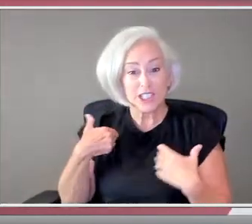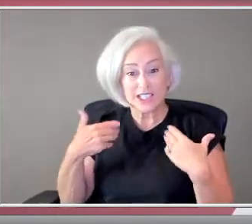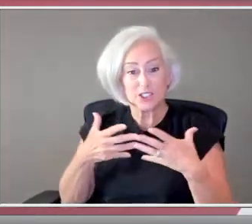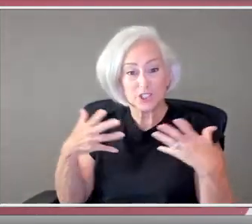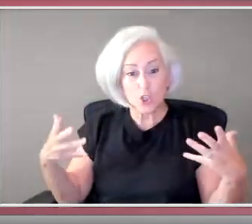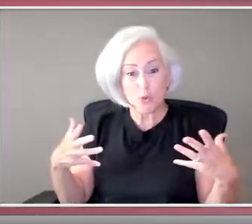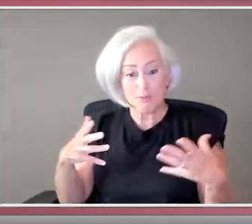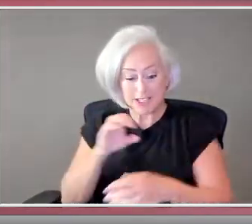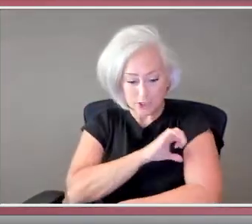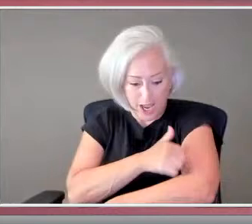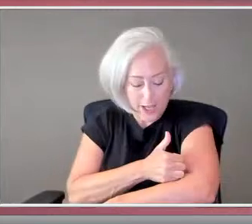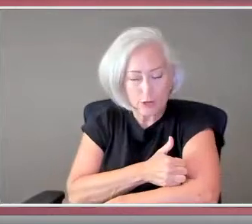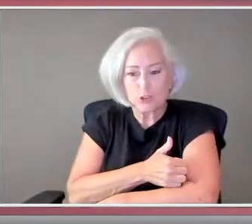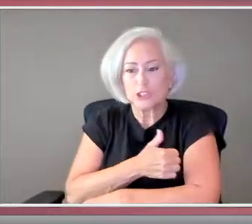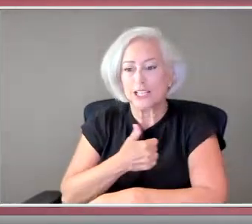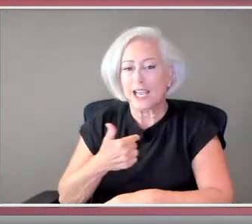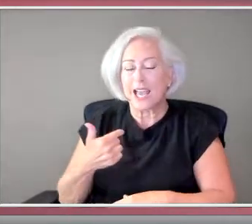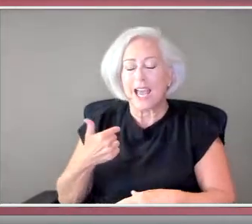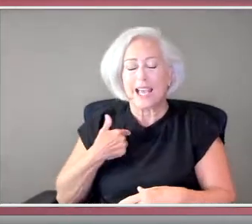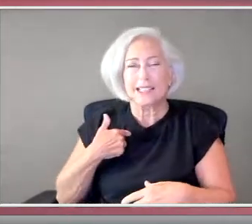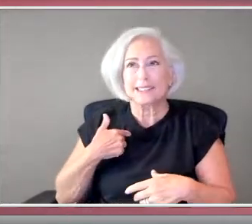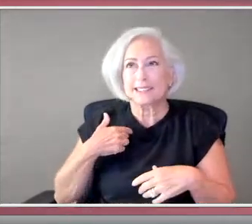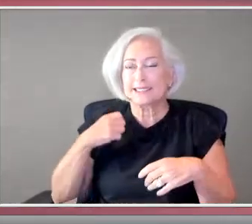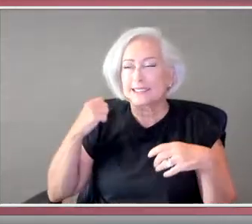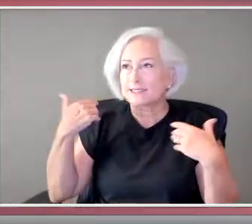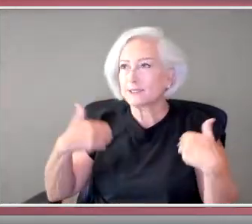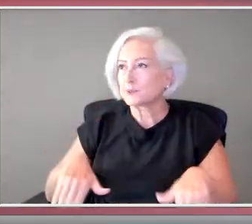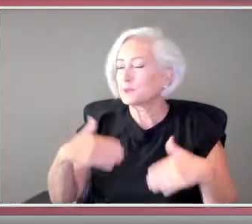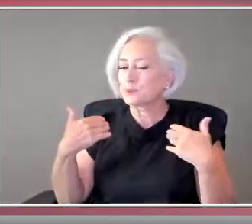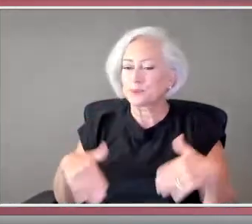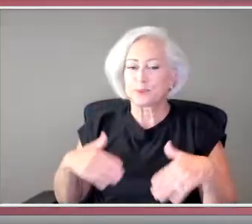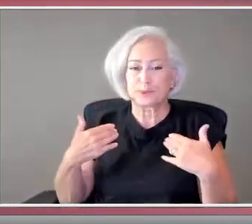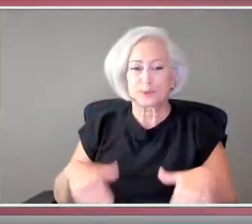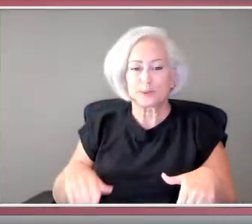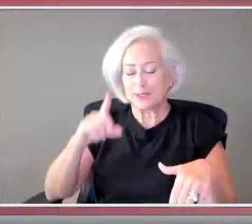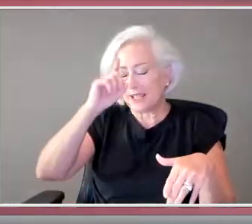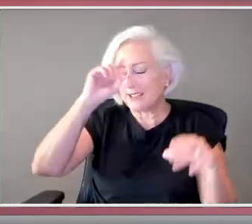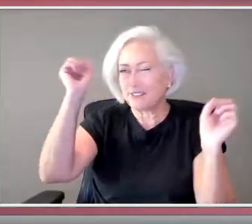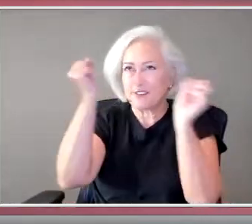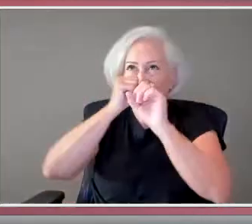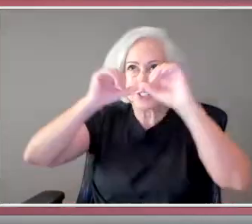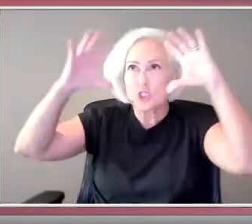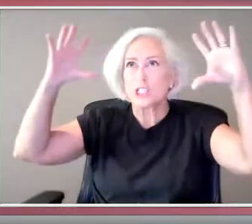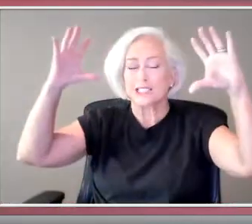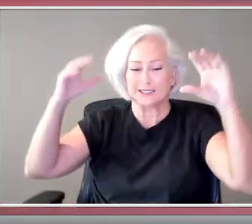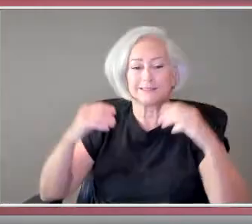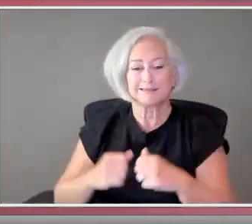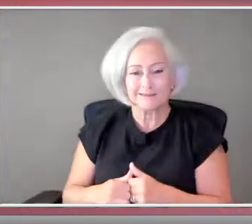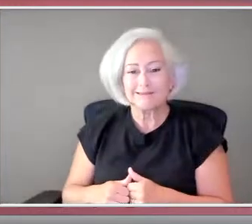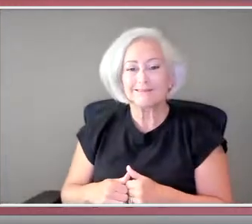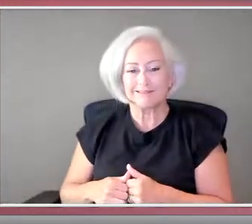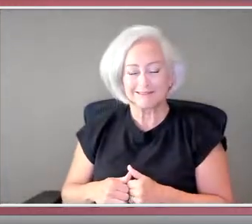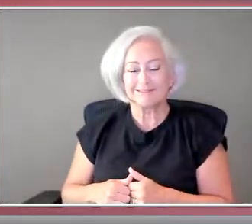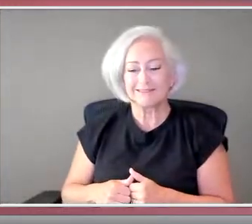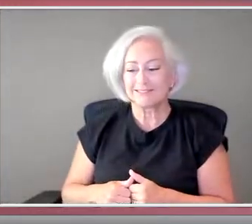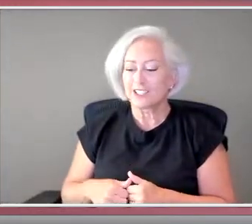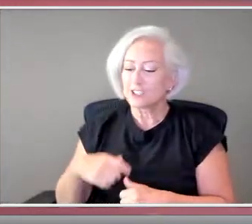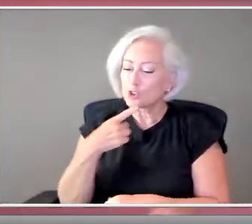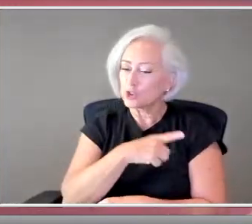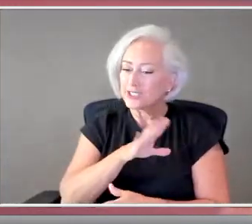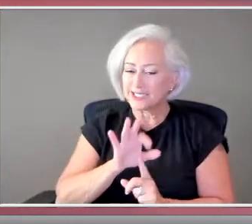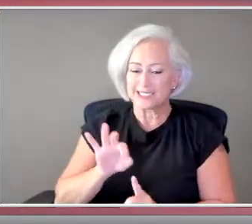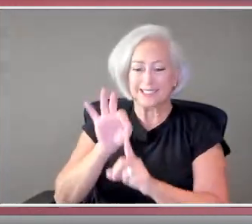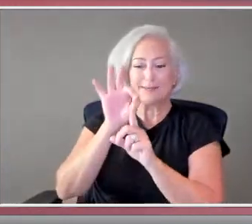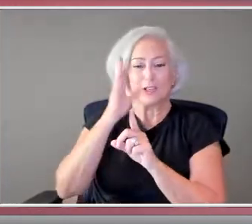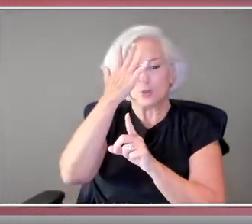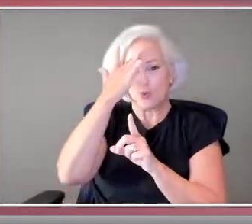and it's extraordinarily visionary, because she is very special, because she looks at